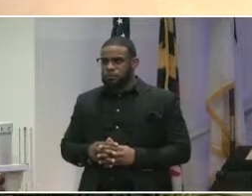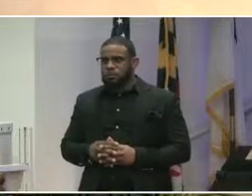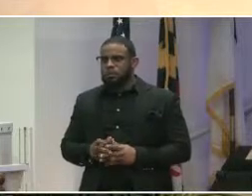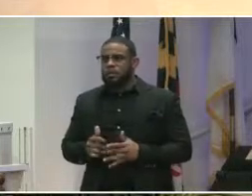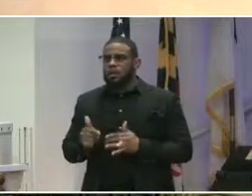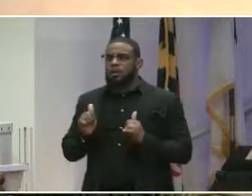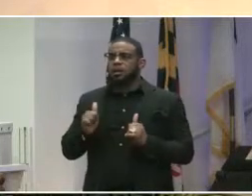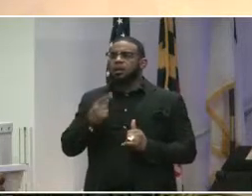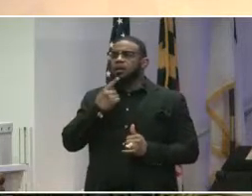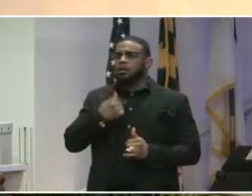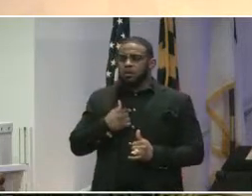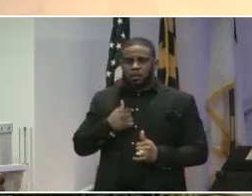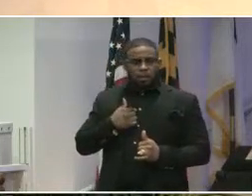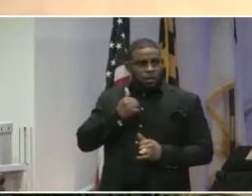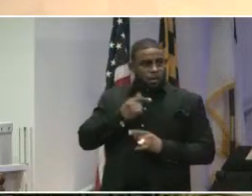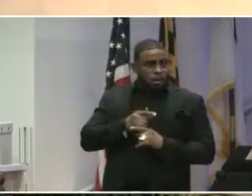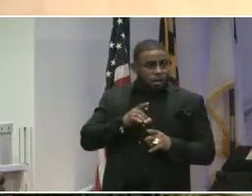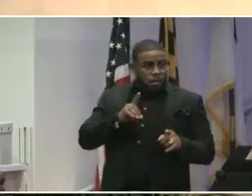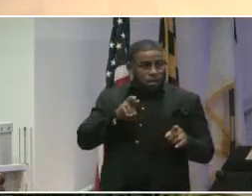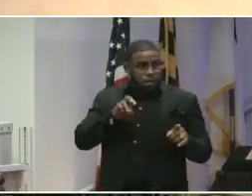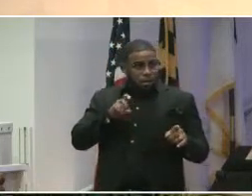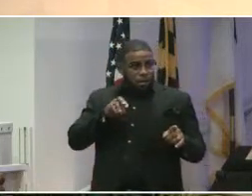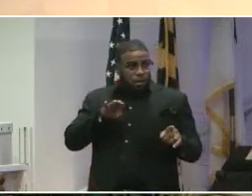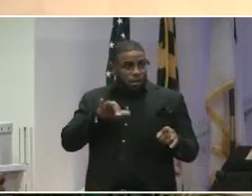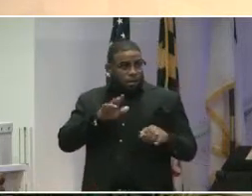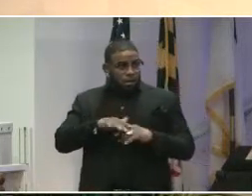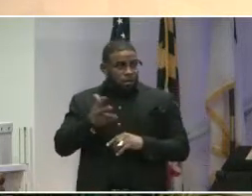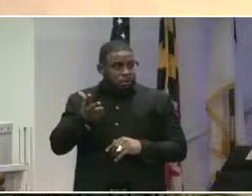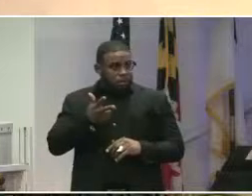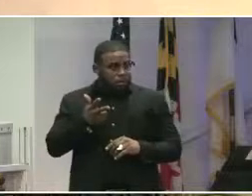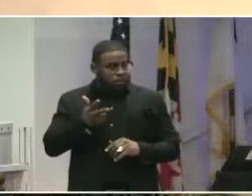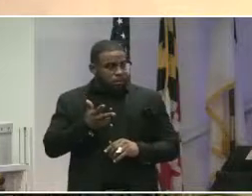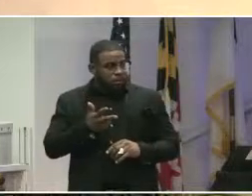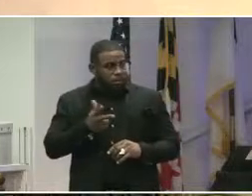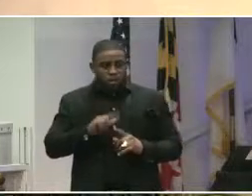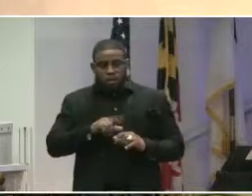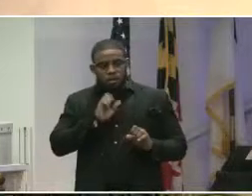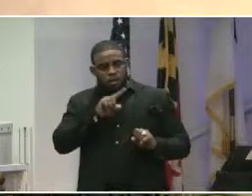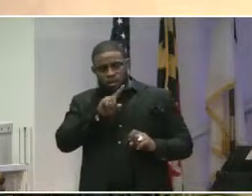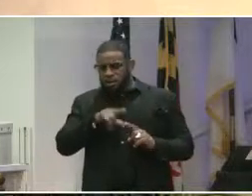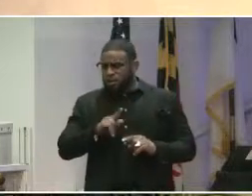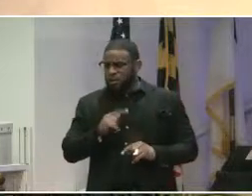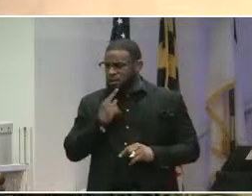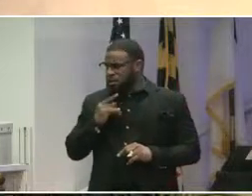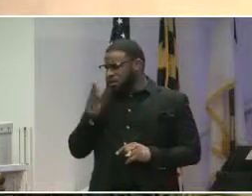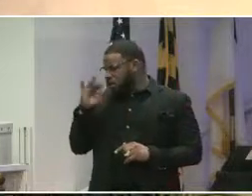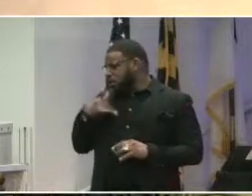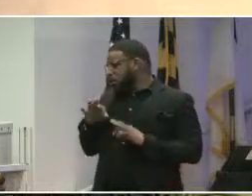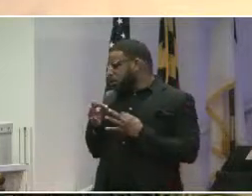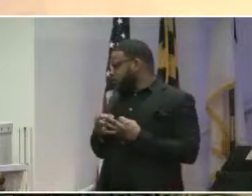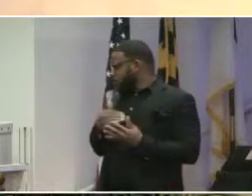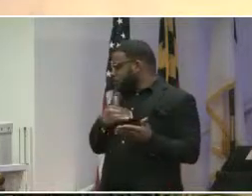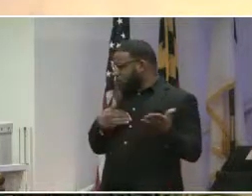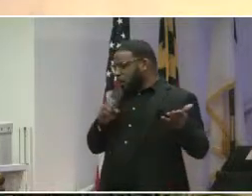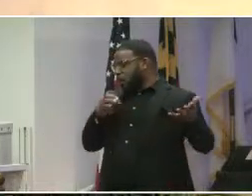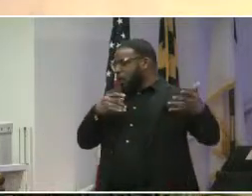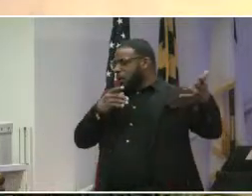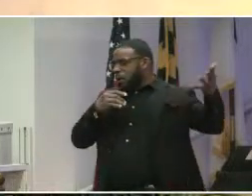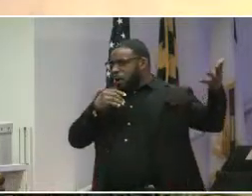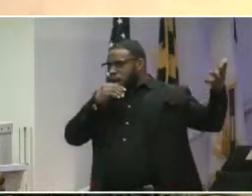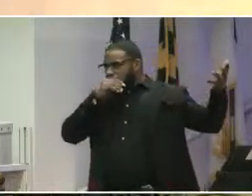What they tried to tell me, Sister Drusilla, all three, when I asked them about it, they said, well, you know, my family is a member of,